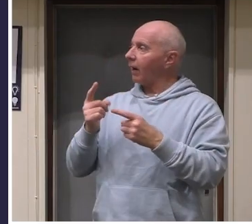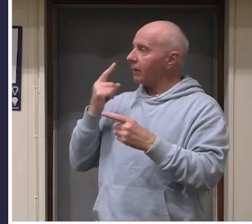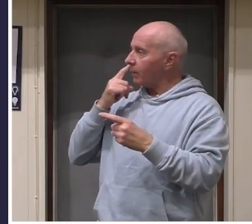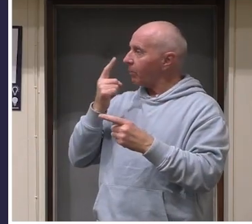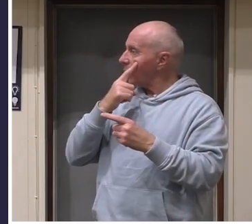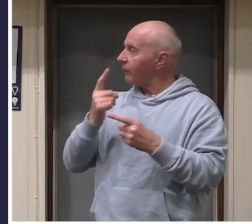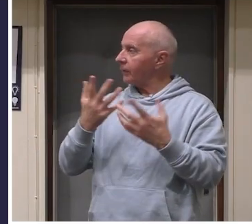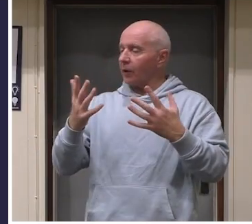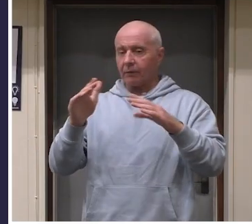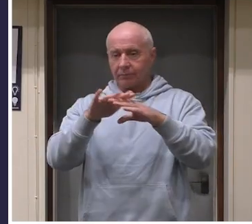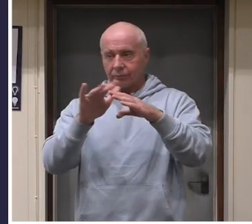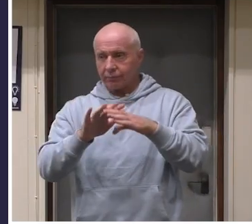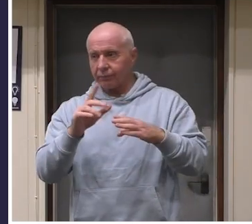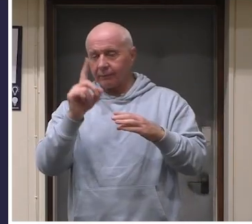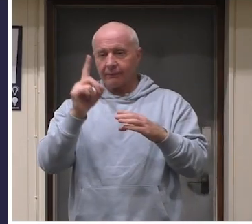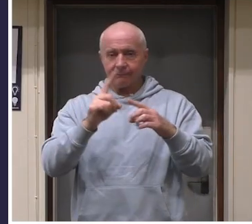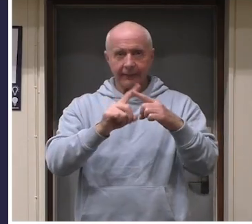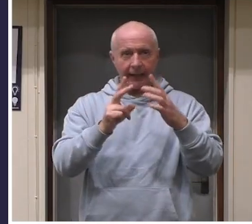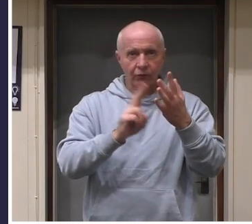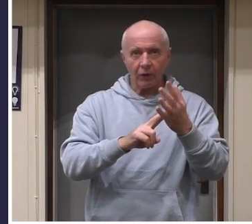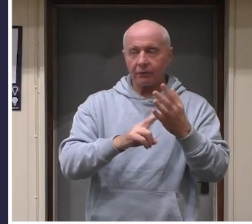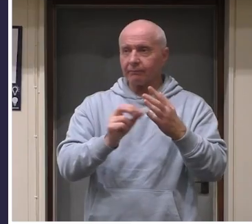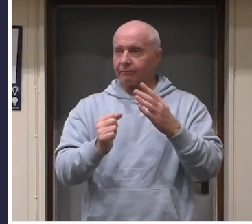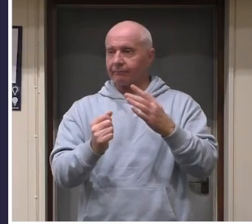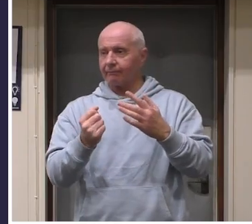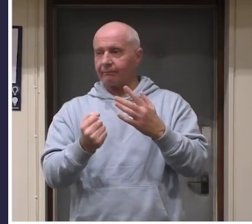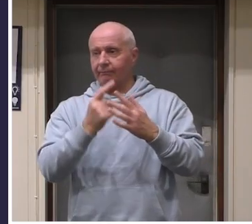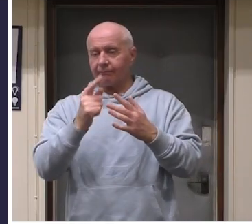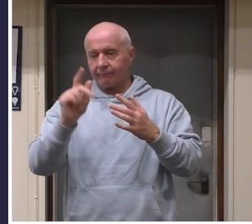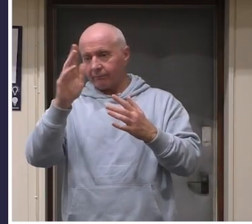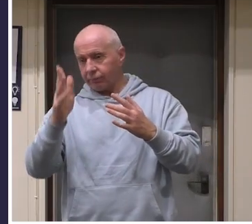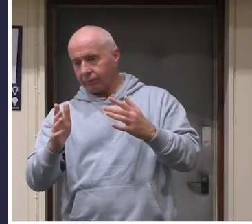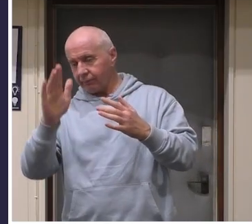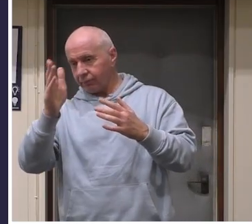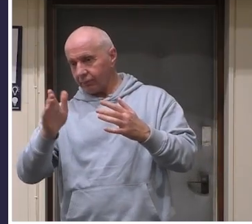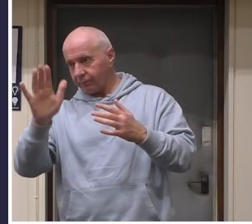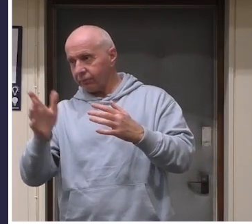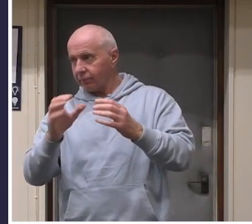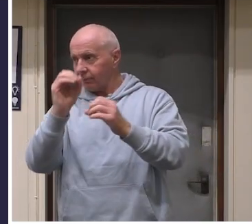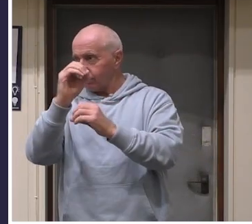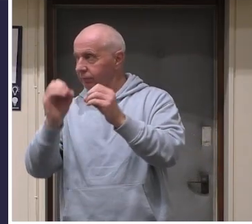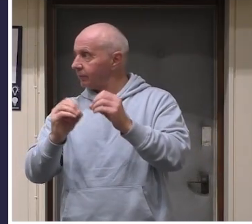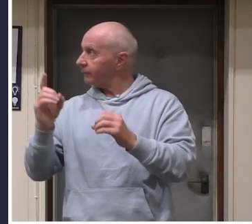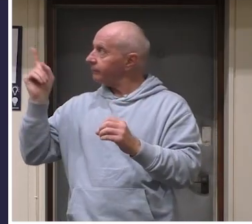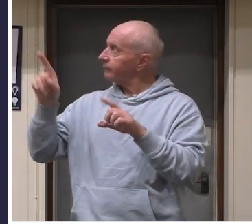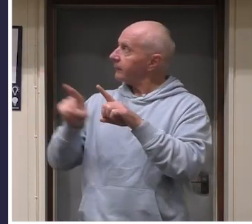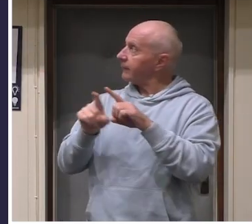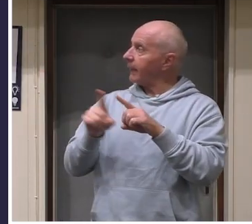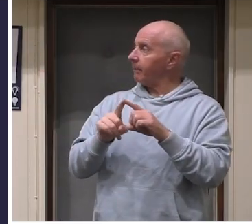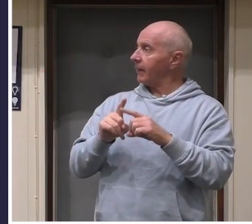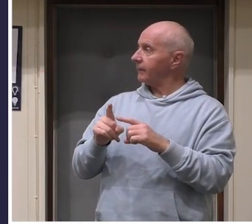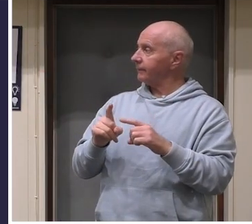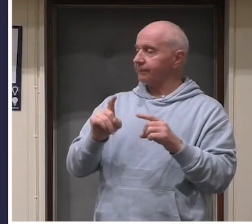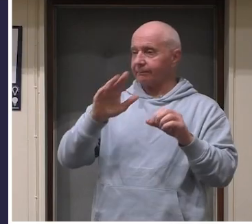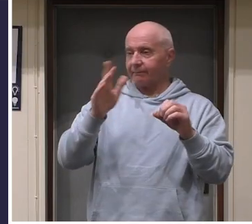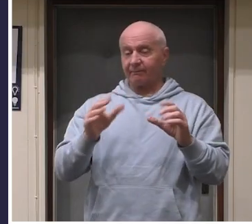not just some interaction between the electrons happening in the second half over there, which led to these electrons being spaced out like you see on the screen.